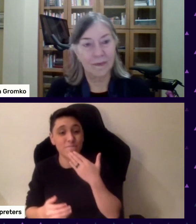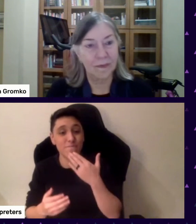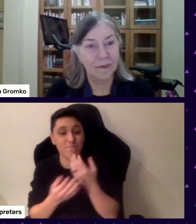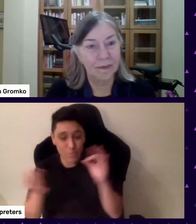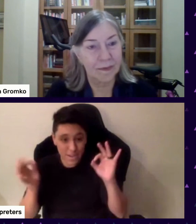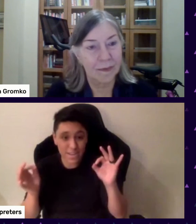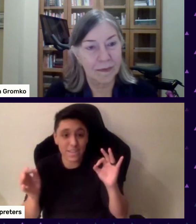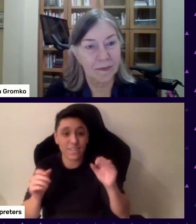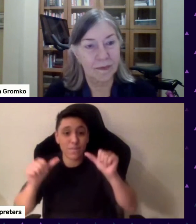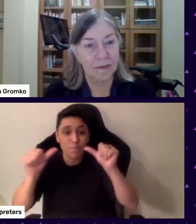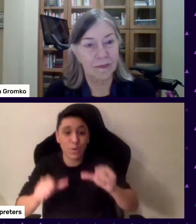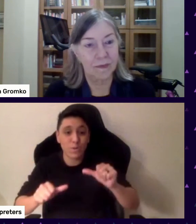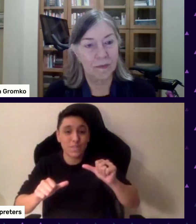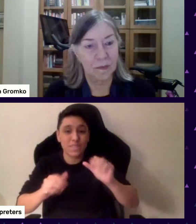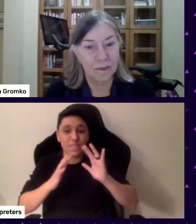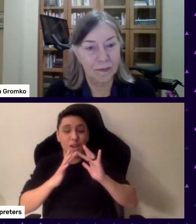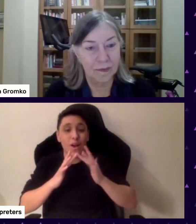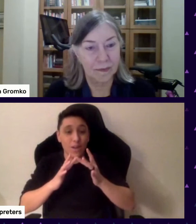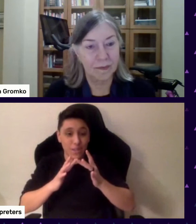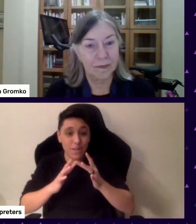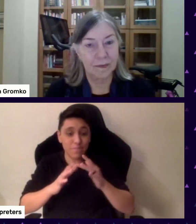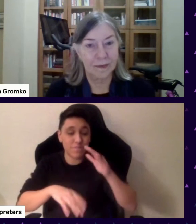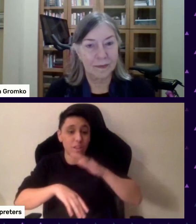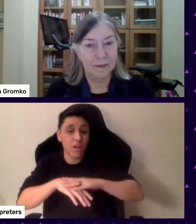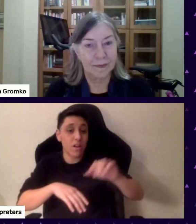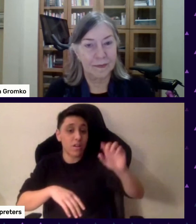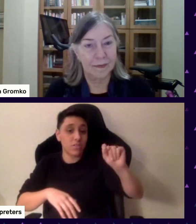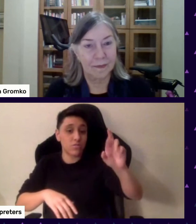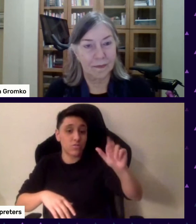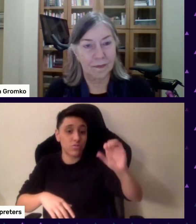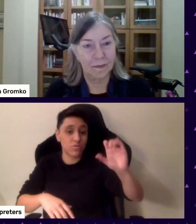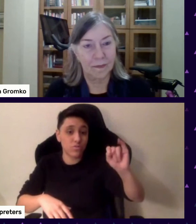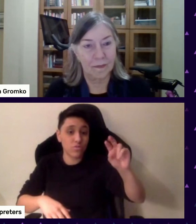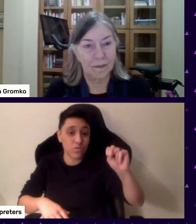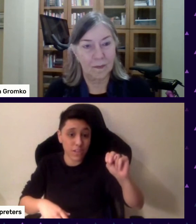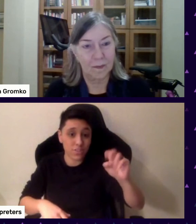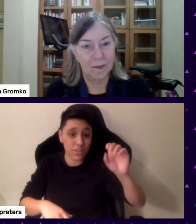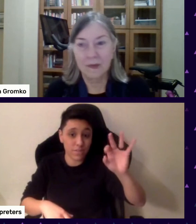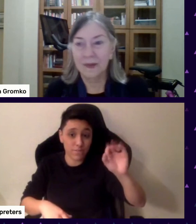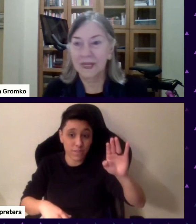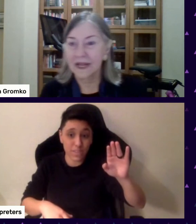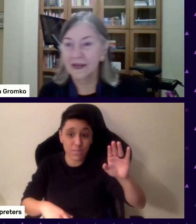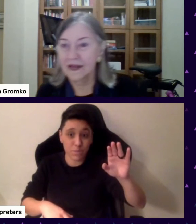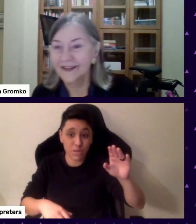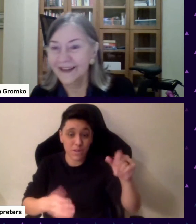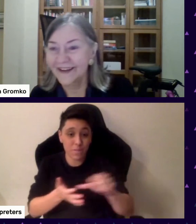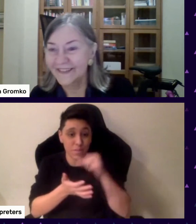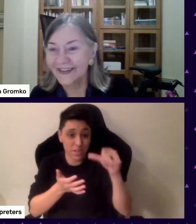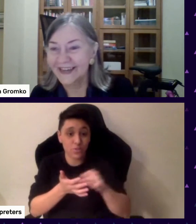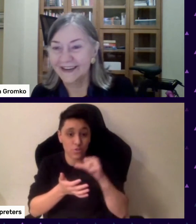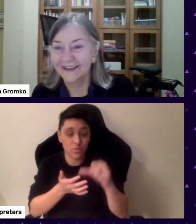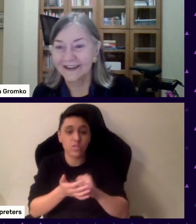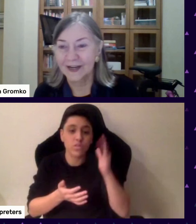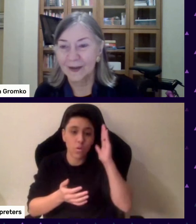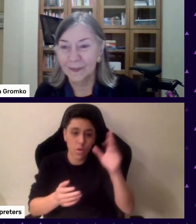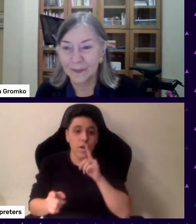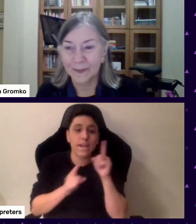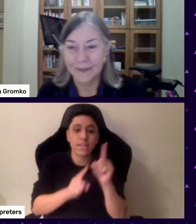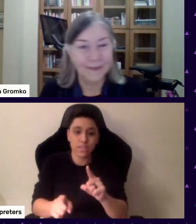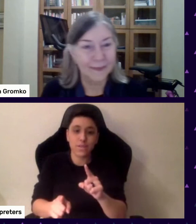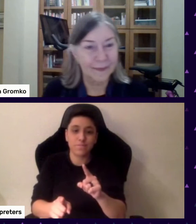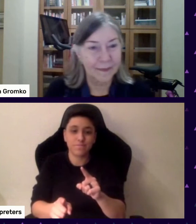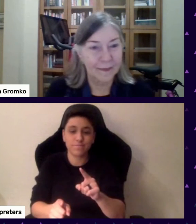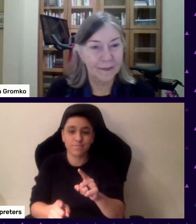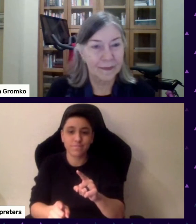League Facebook page, and we can send them on to the doctors and get answers for you, hopefully, as long as they're